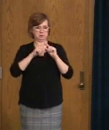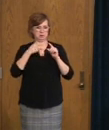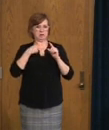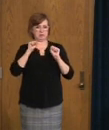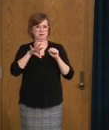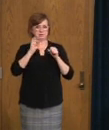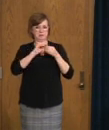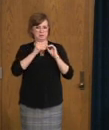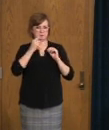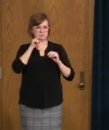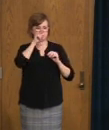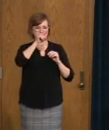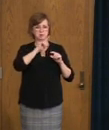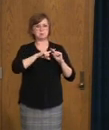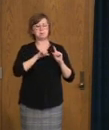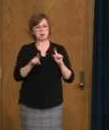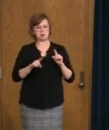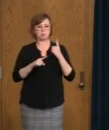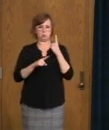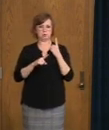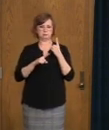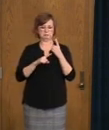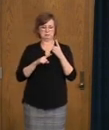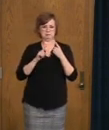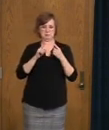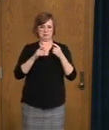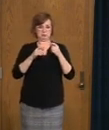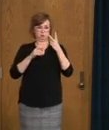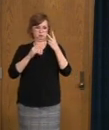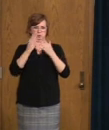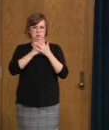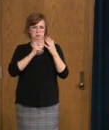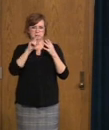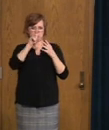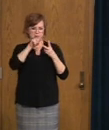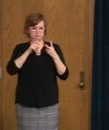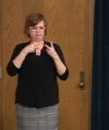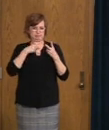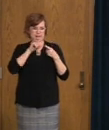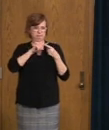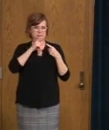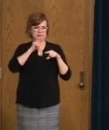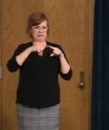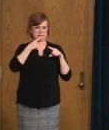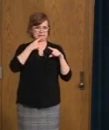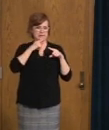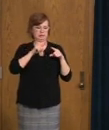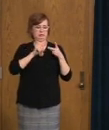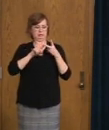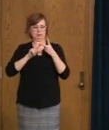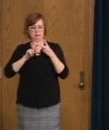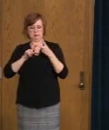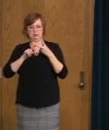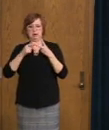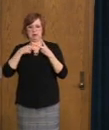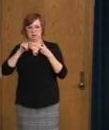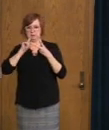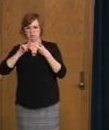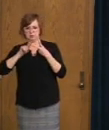you. But I will comment on the second part of the question and then turn it over to Derek for the first if he knows the number.